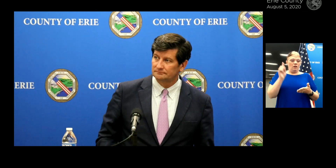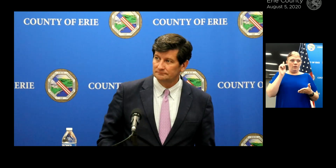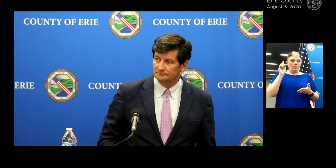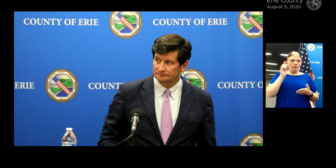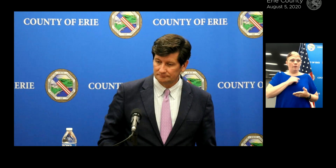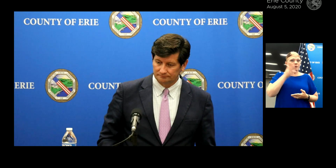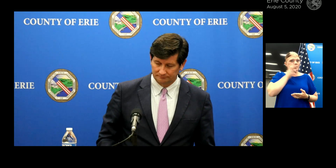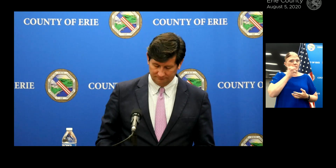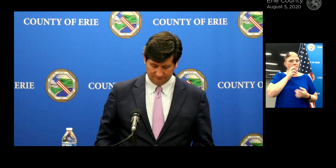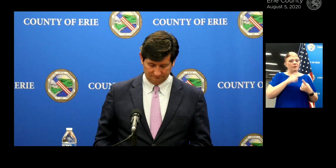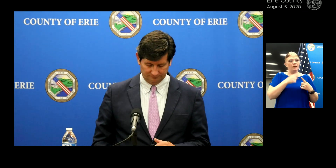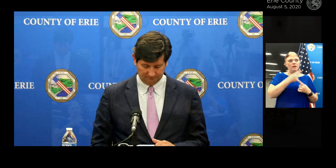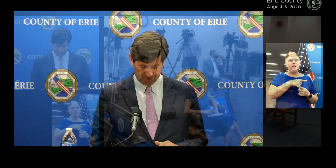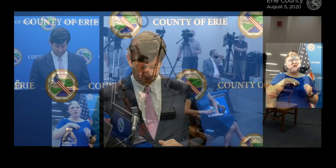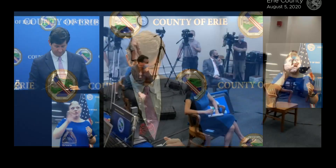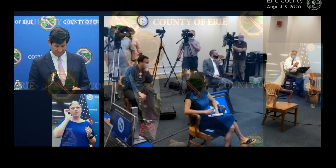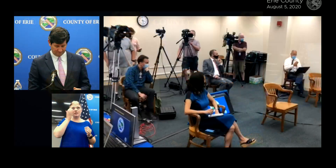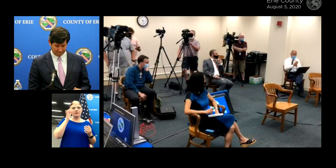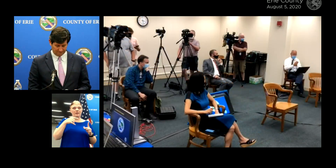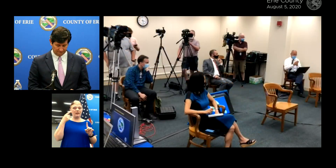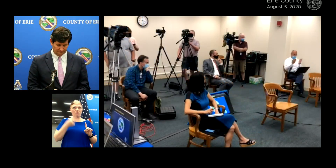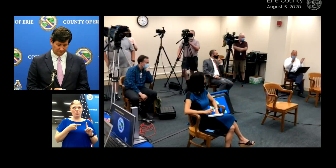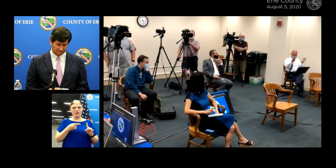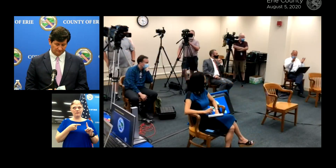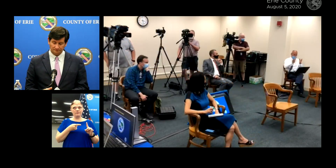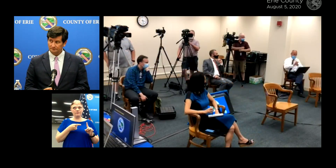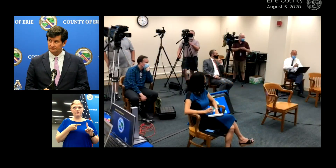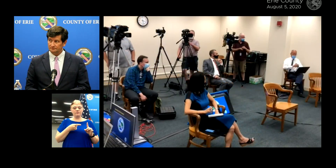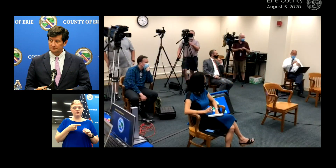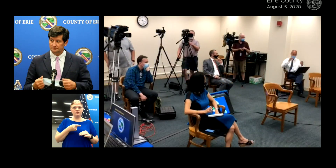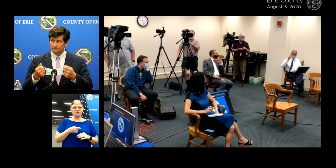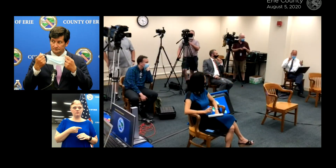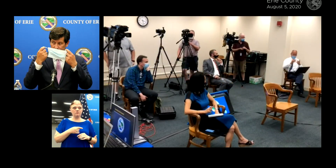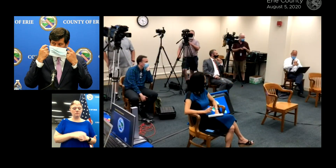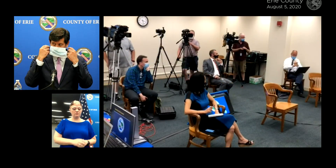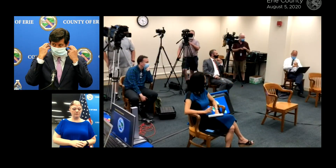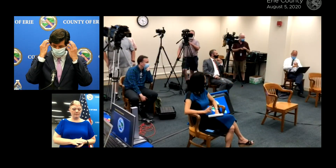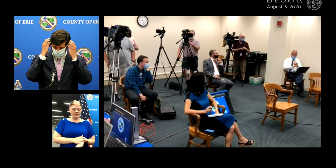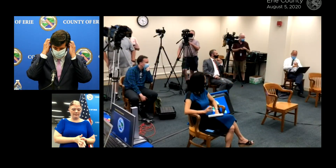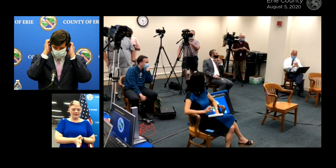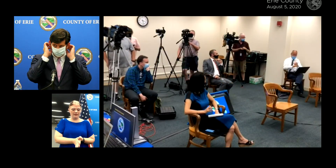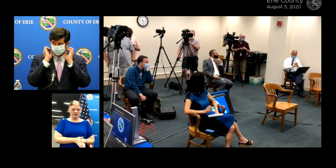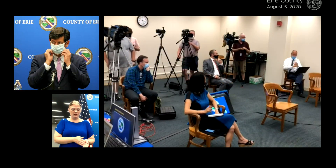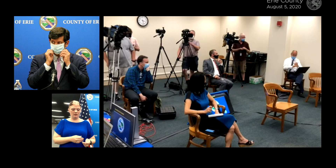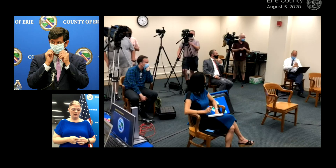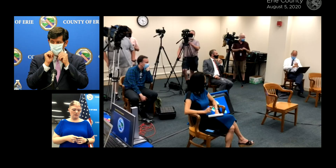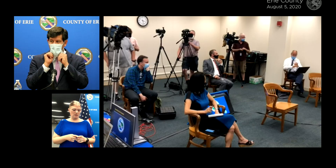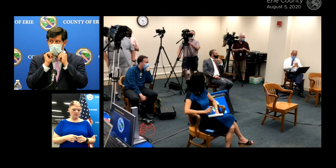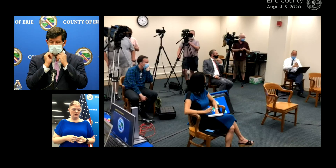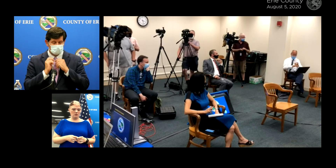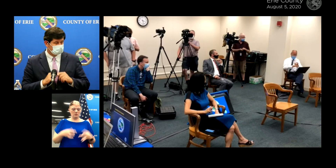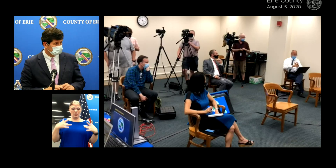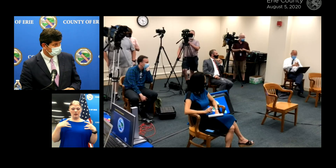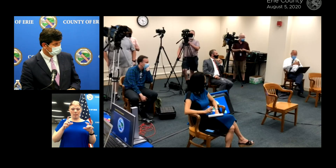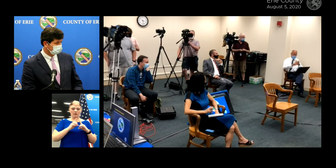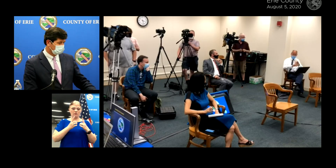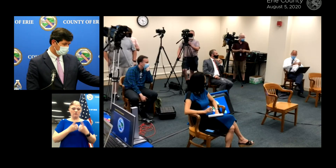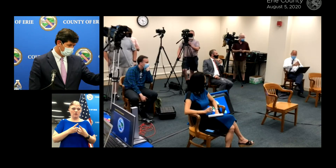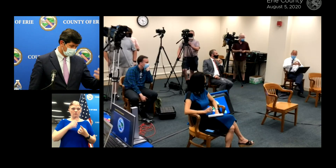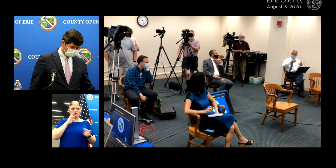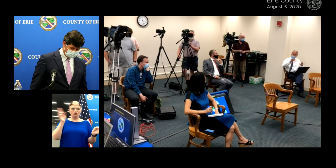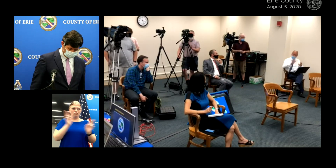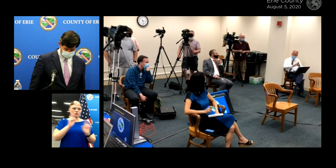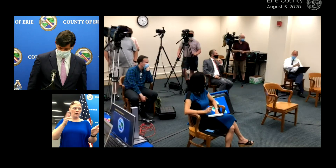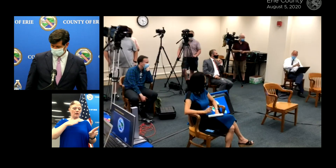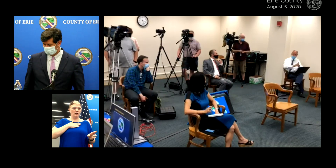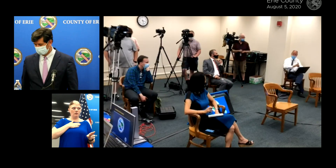you, and it seems at that point, you said, our health department stands ready and